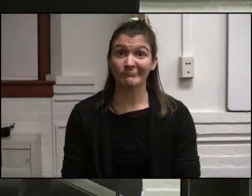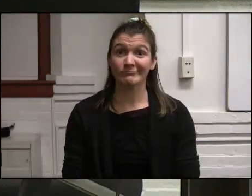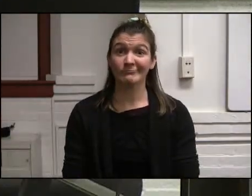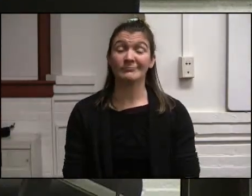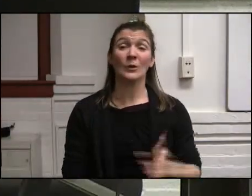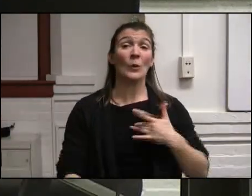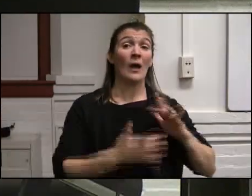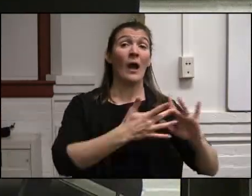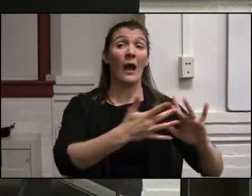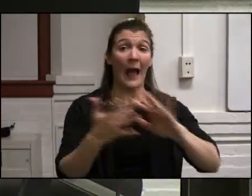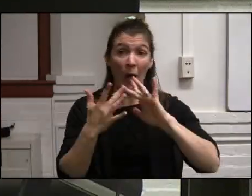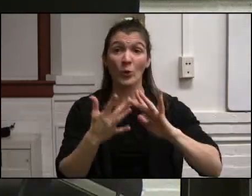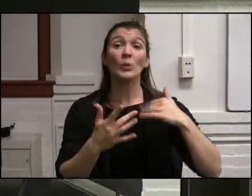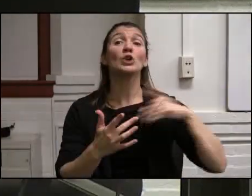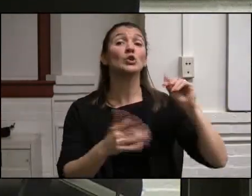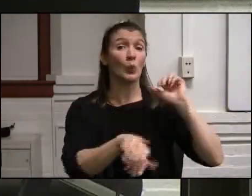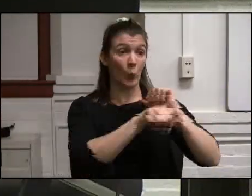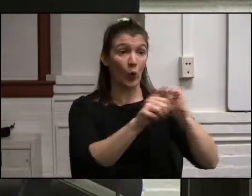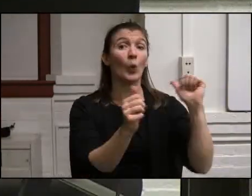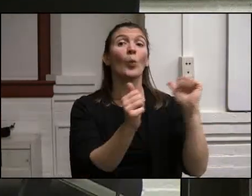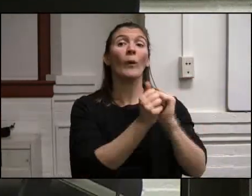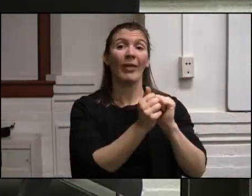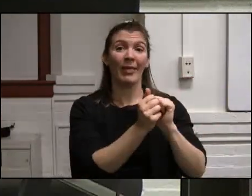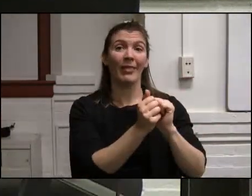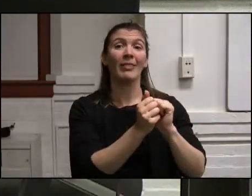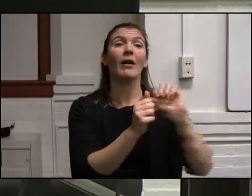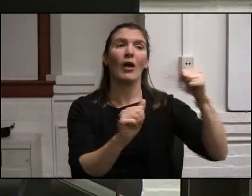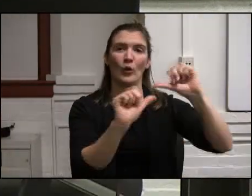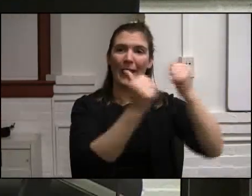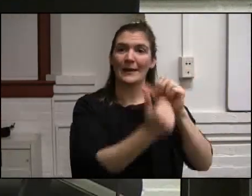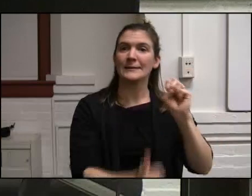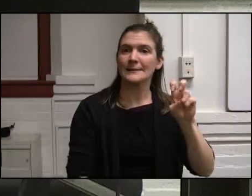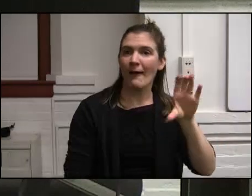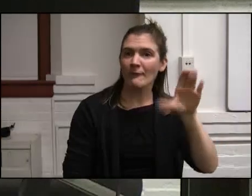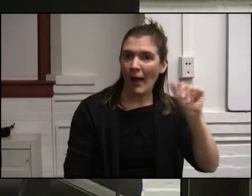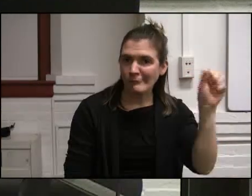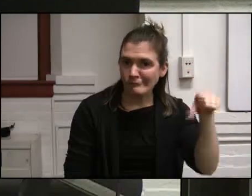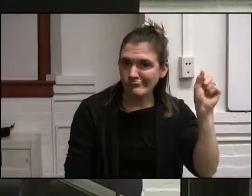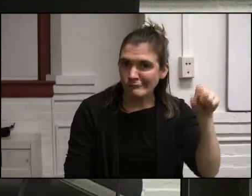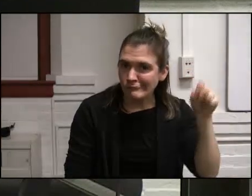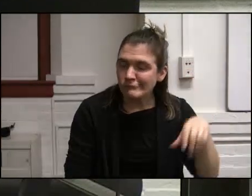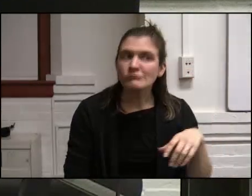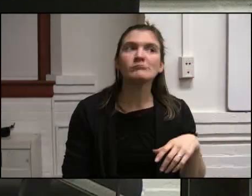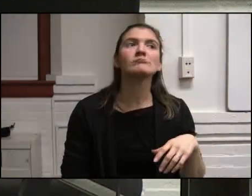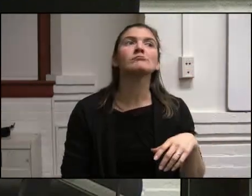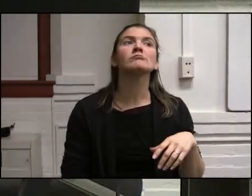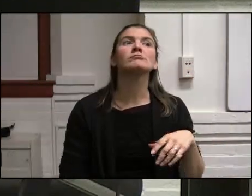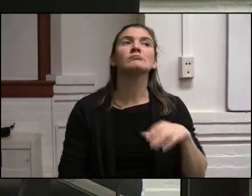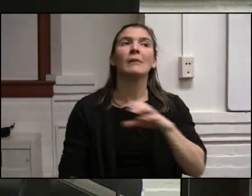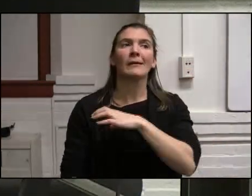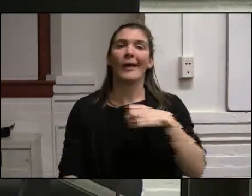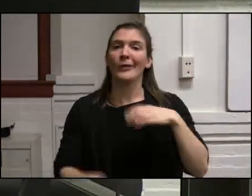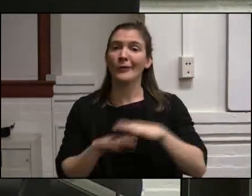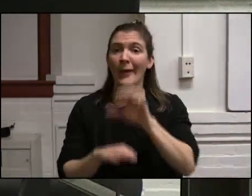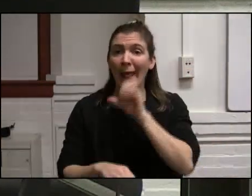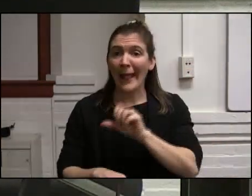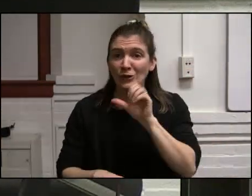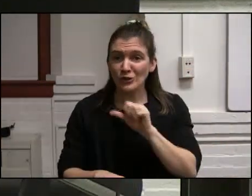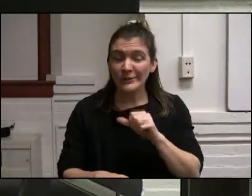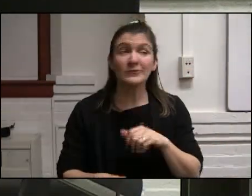Our outreach includes working with partner agencies such as SEVCA, the Council on